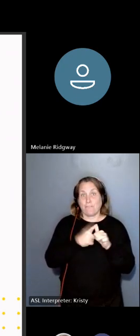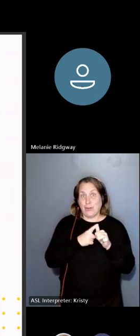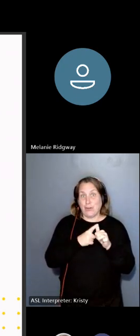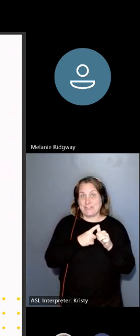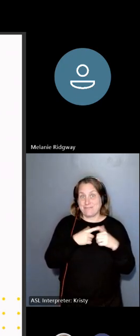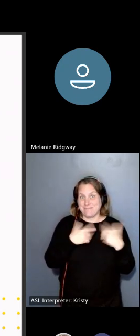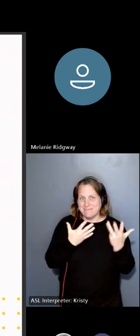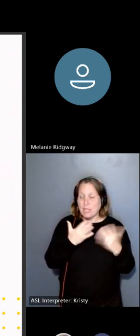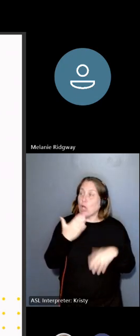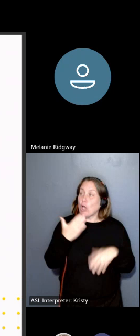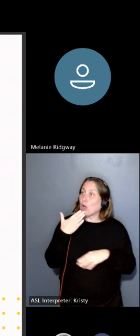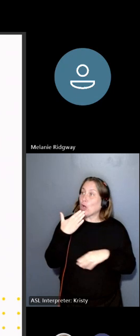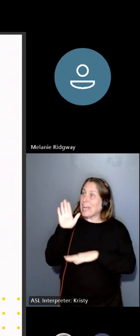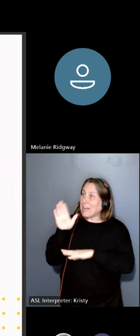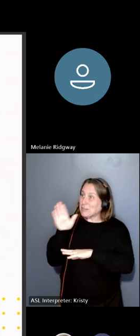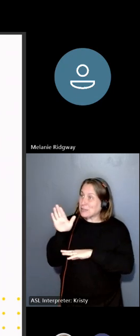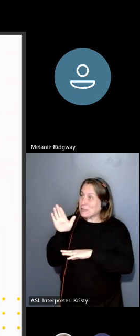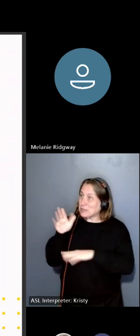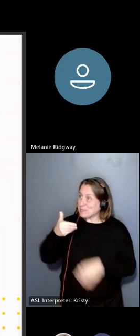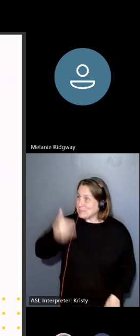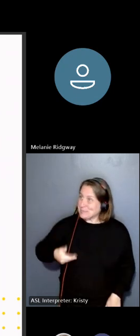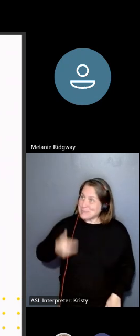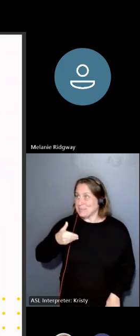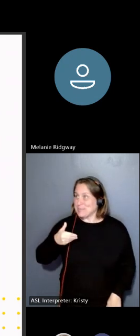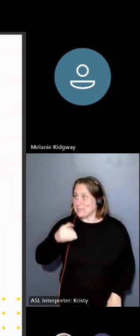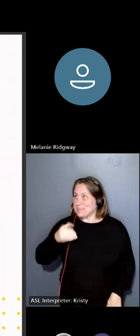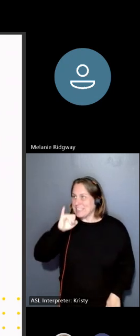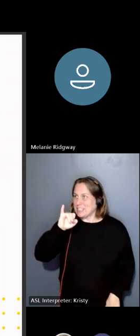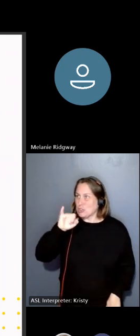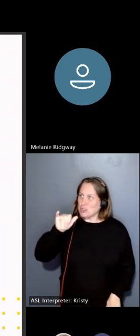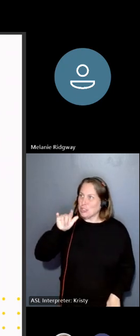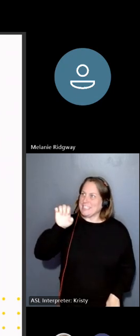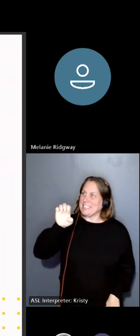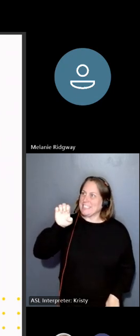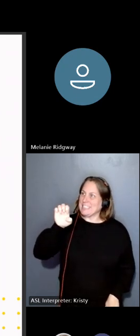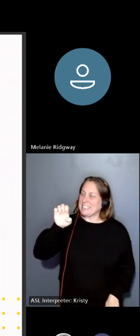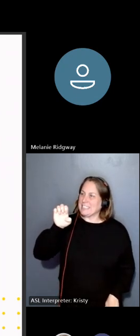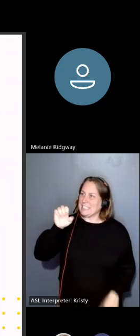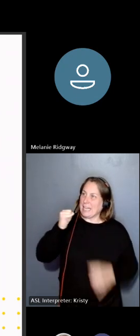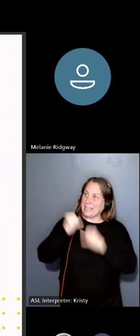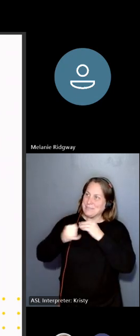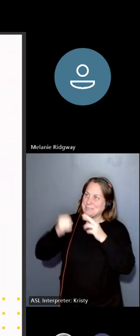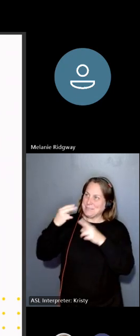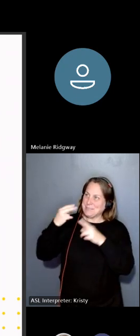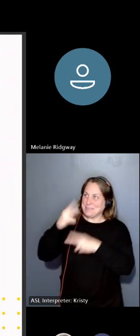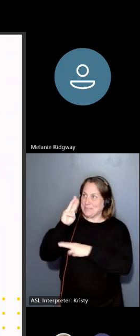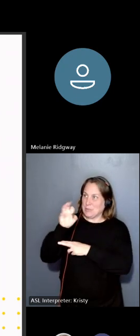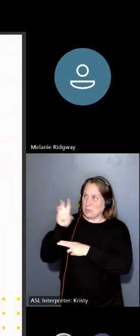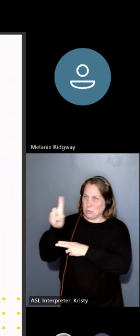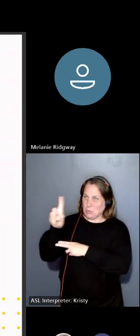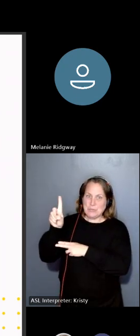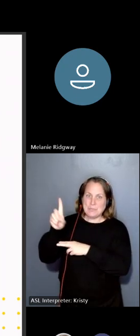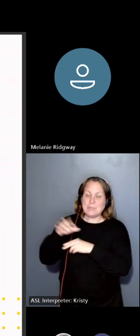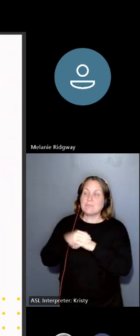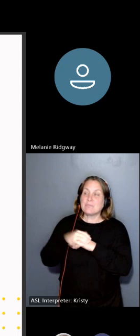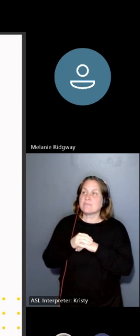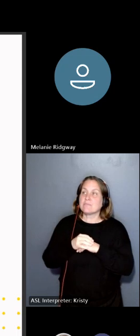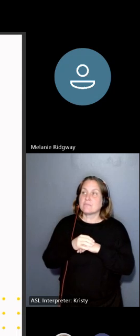afternoon. My name is Janine Wood. Second,